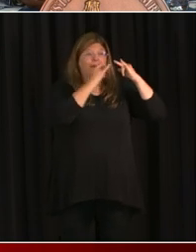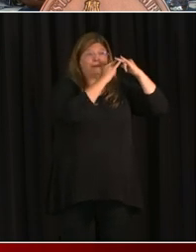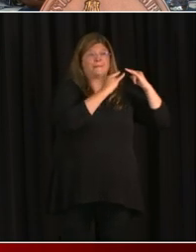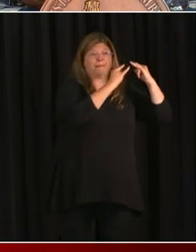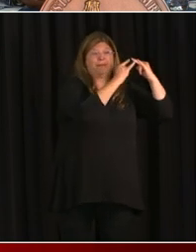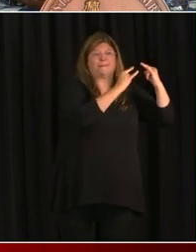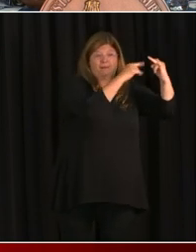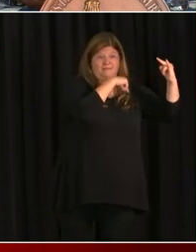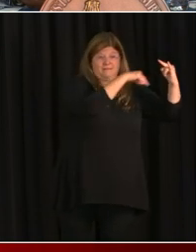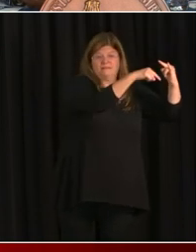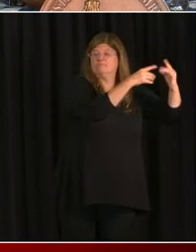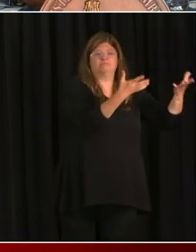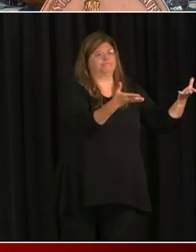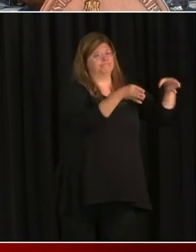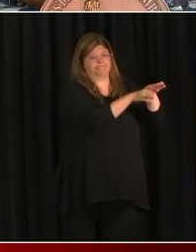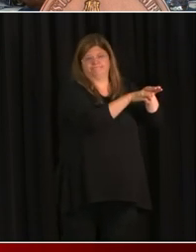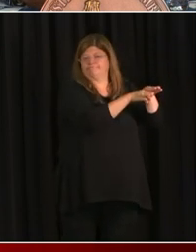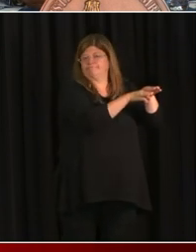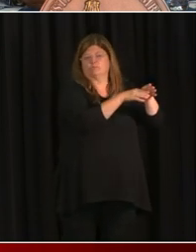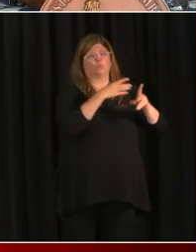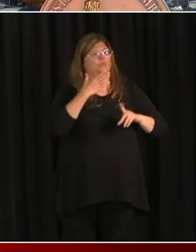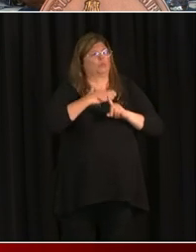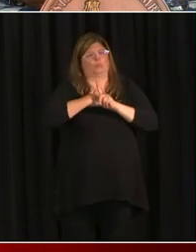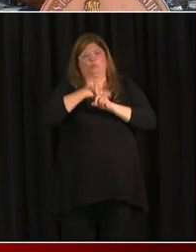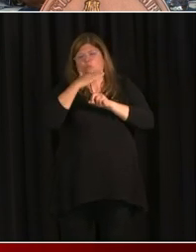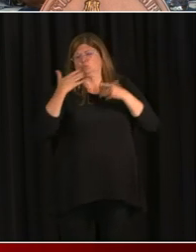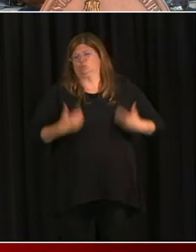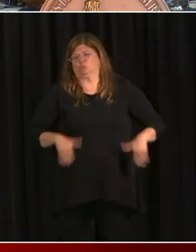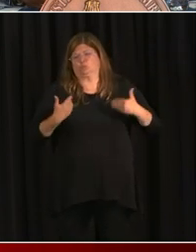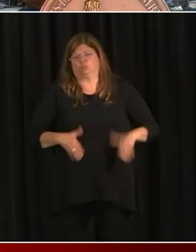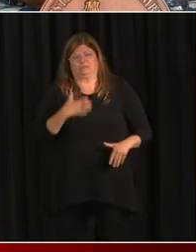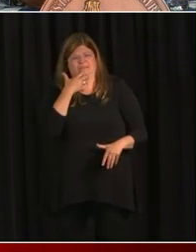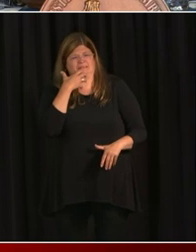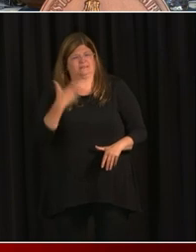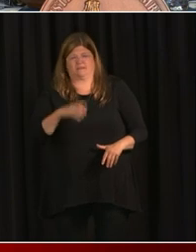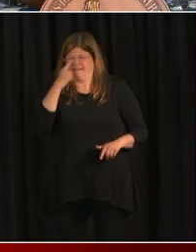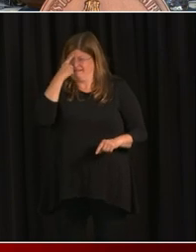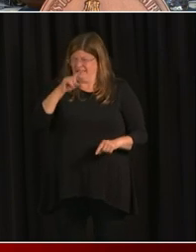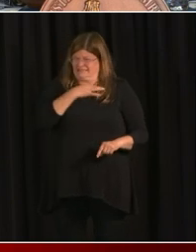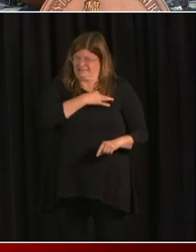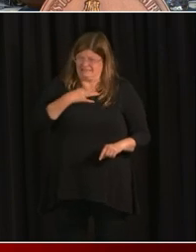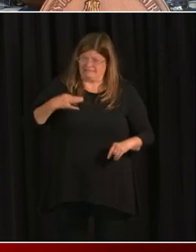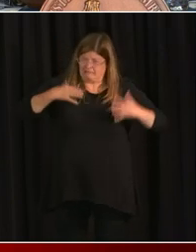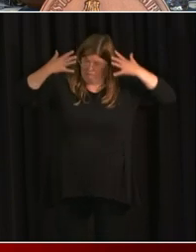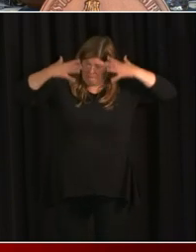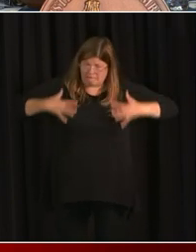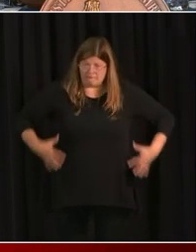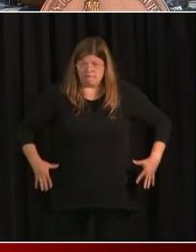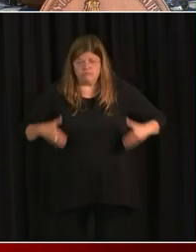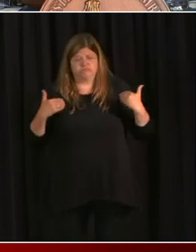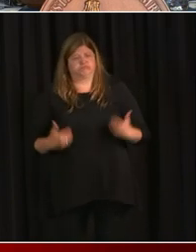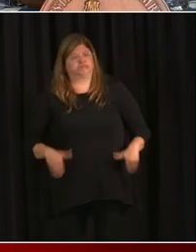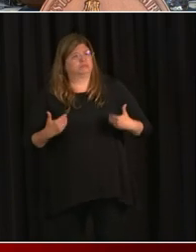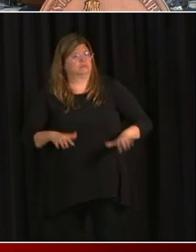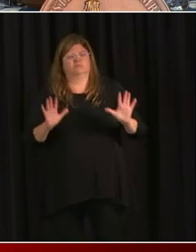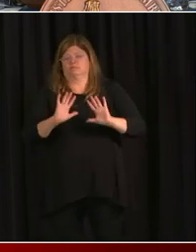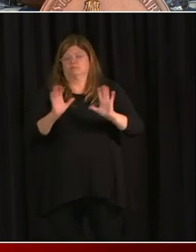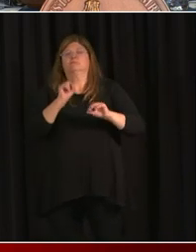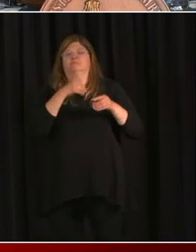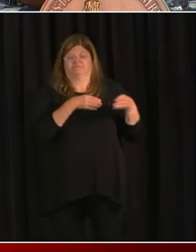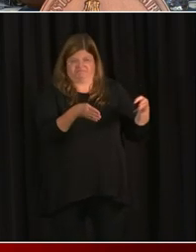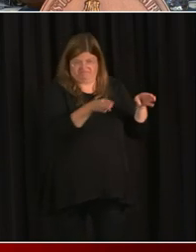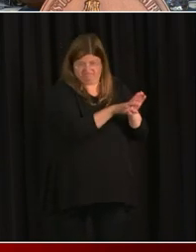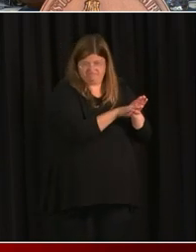The temperatures will be too dangerous for our staff and volunteers at the public testing sites, as well